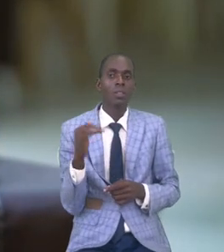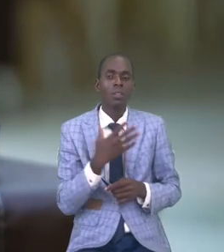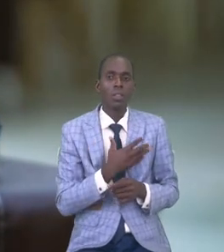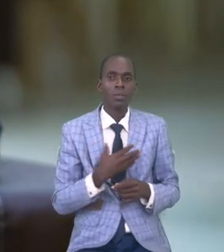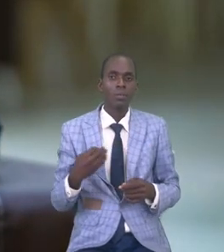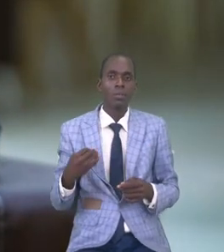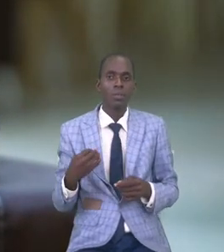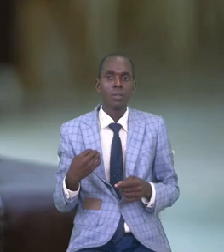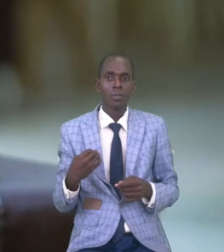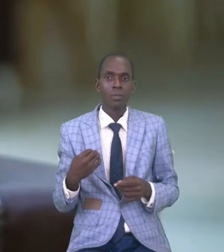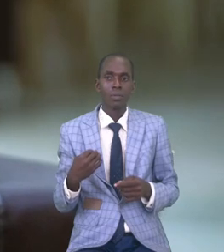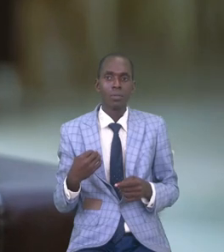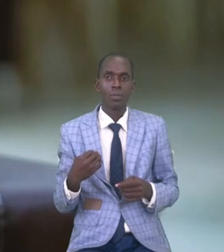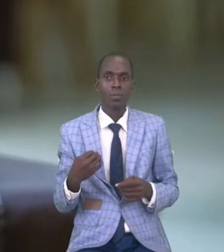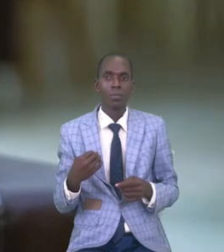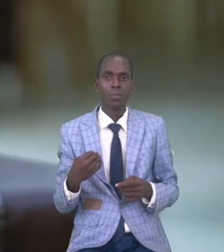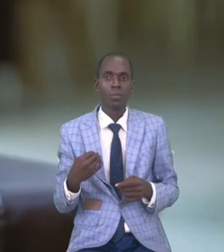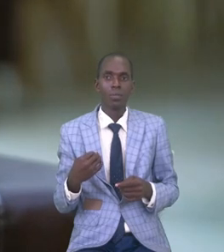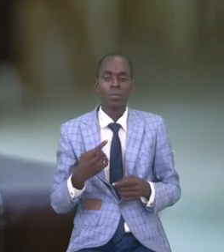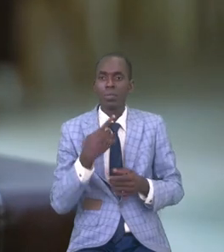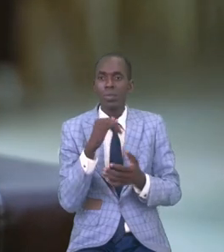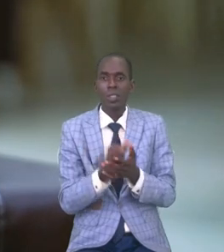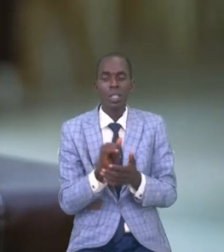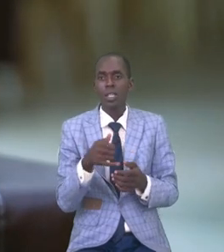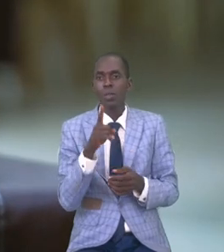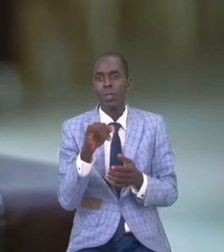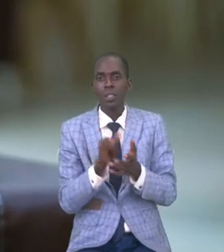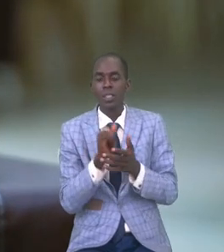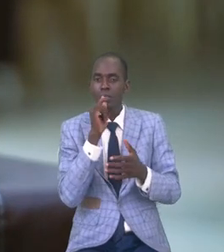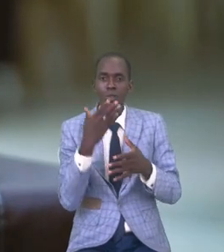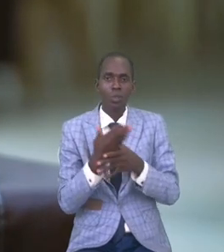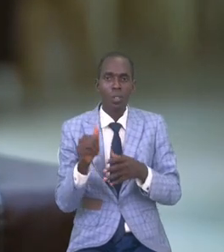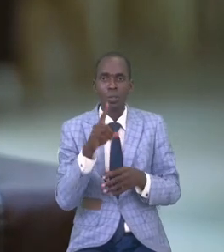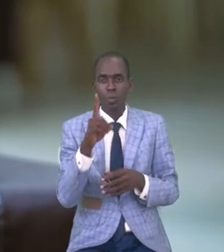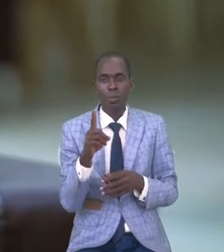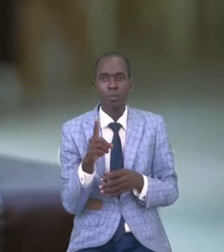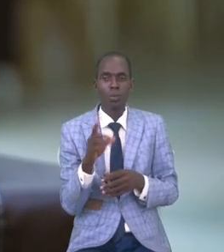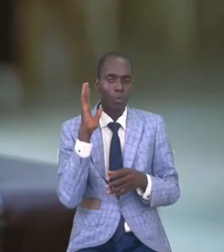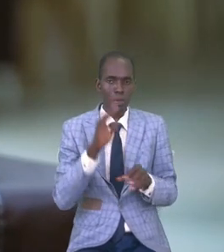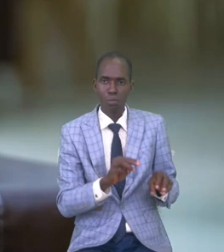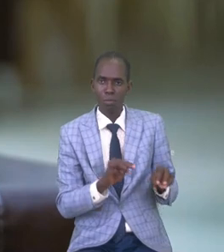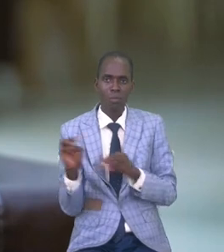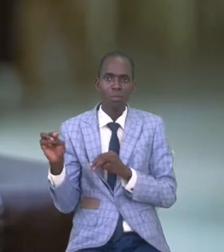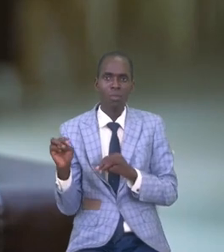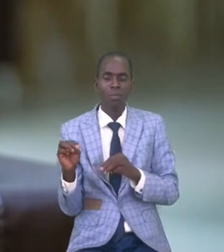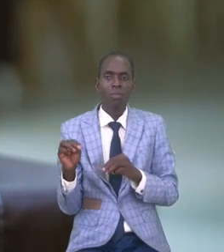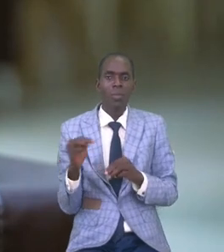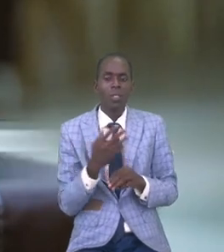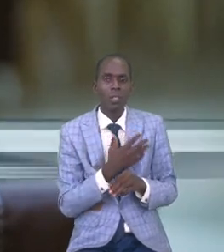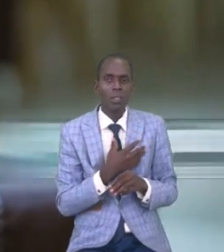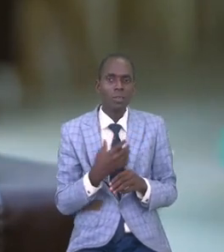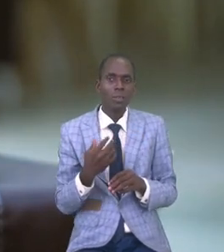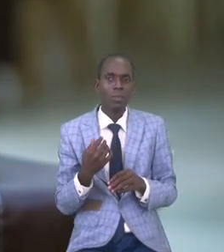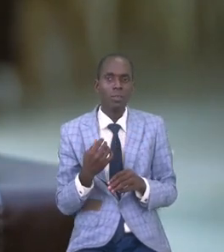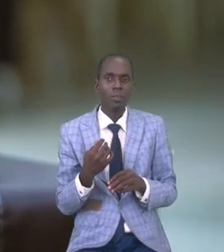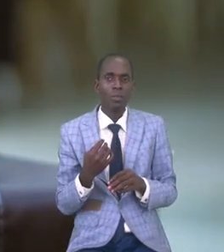he spoke that everything that is disturbing everyone here should leave, I witnessed it in my body, because